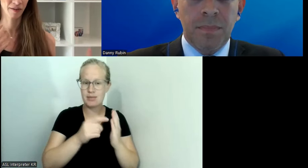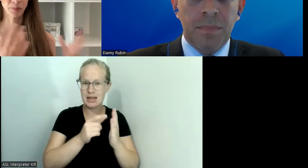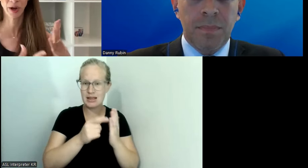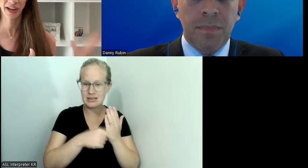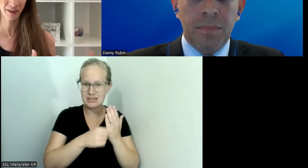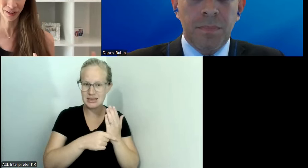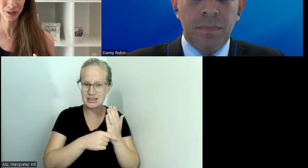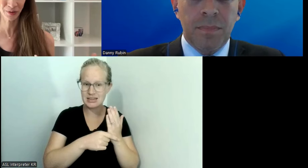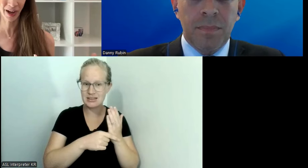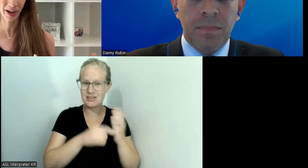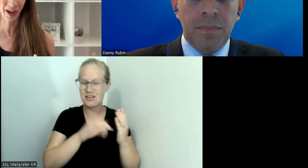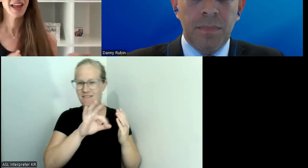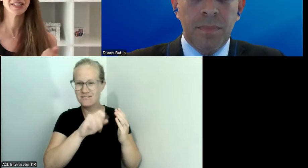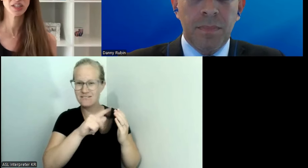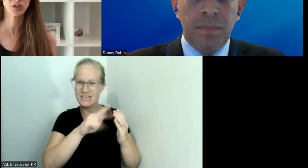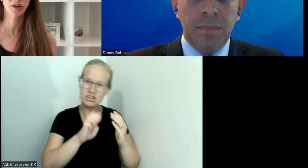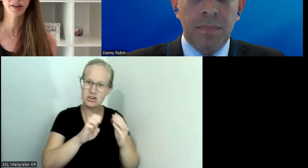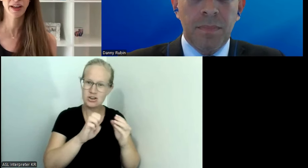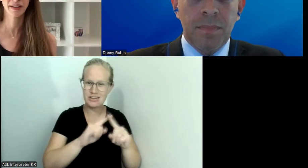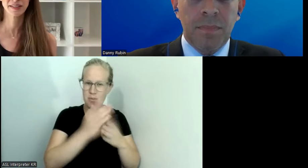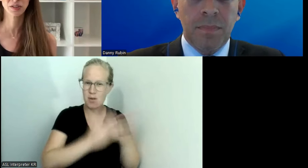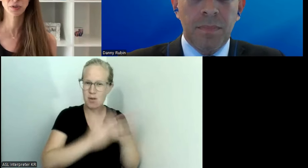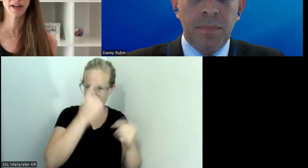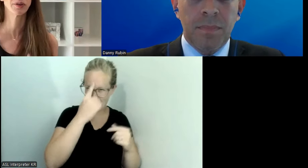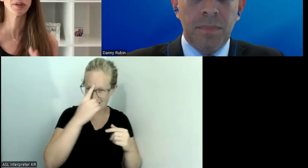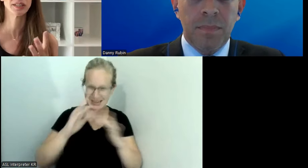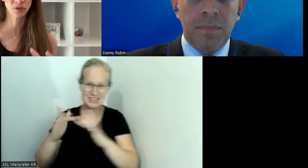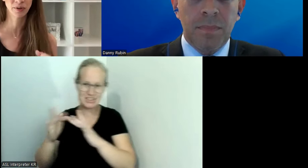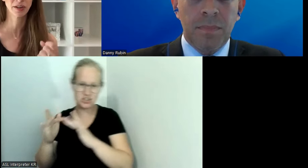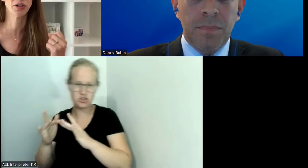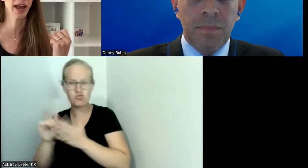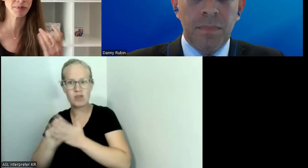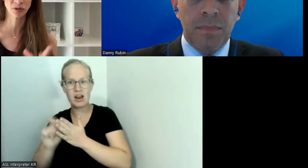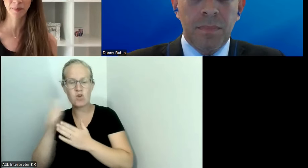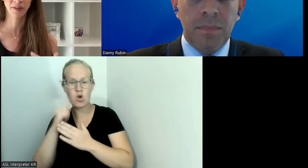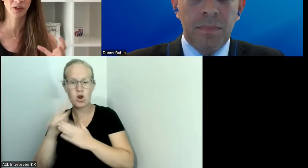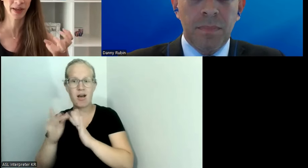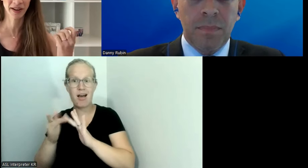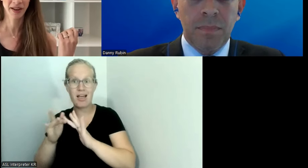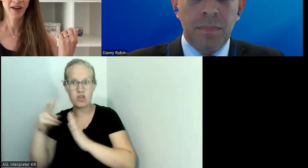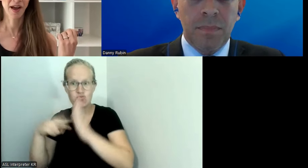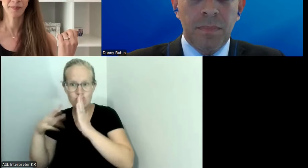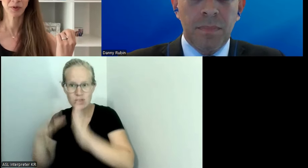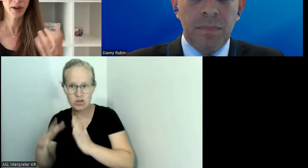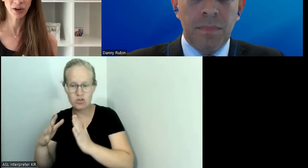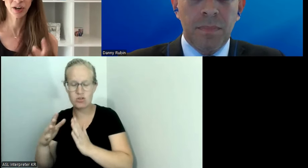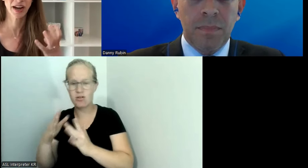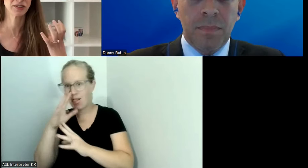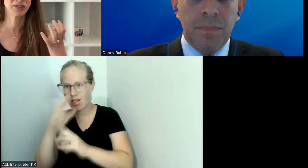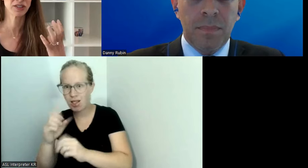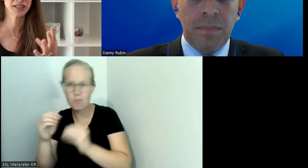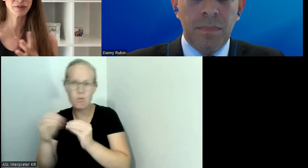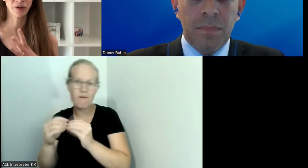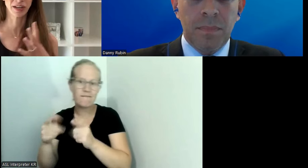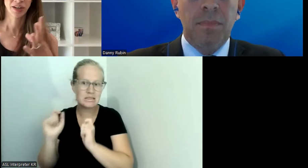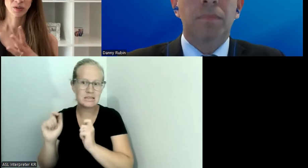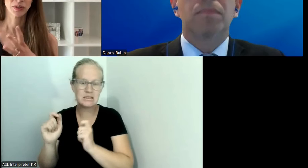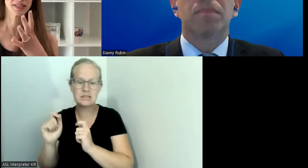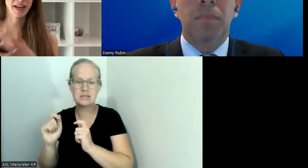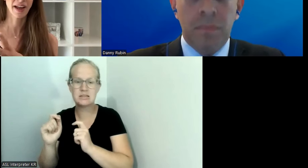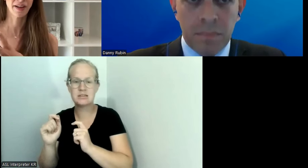part of your brain. feel to write and digital as you're writing for a digital reader, you're capturing them a little bit, um, quicker and there's just a